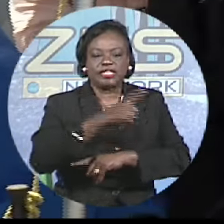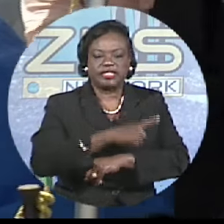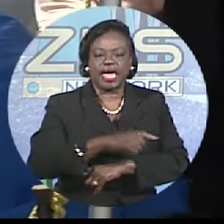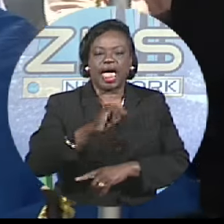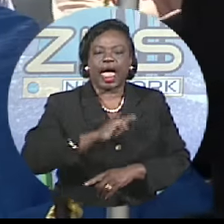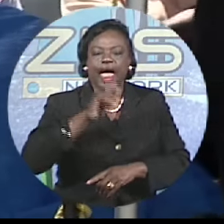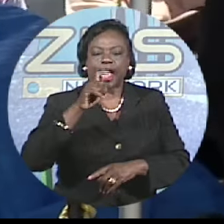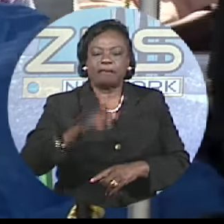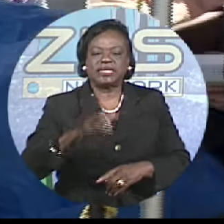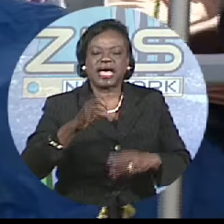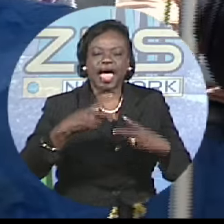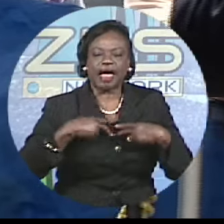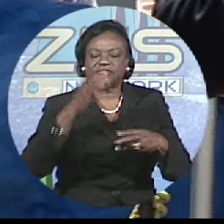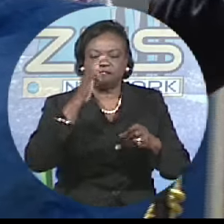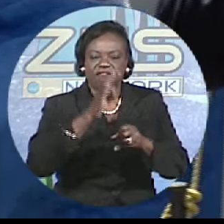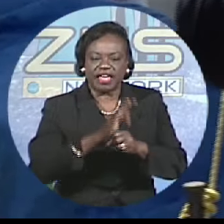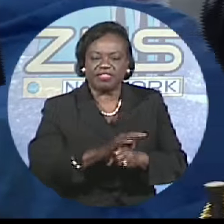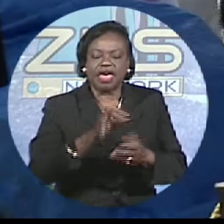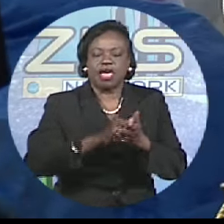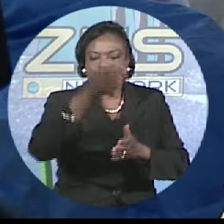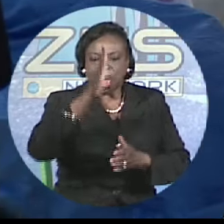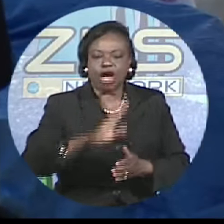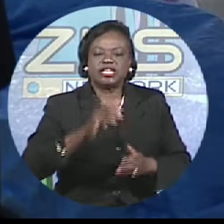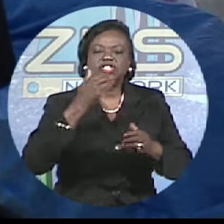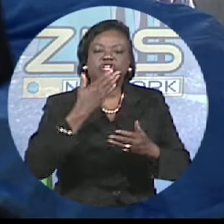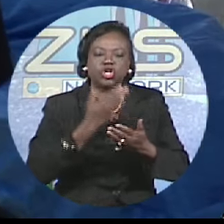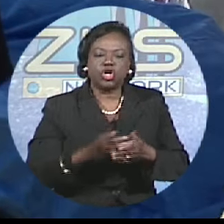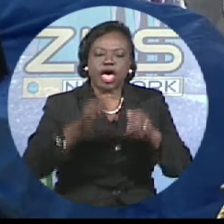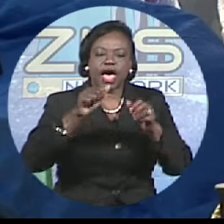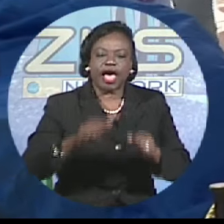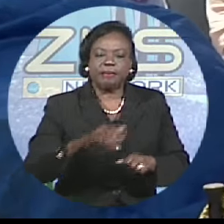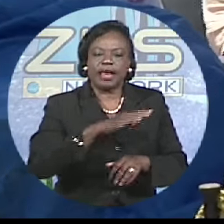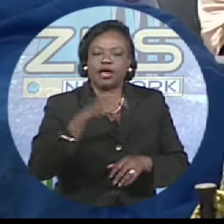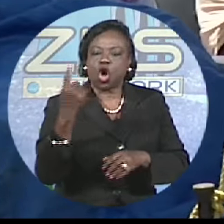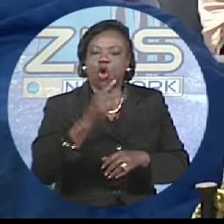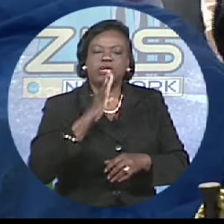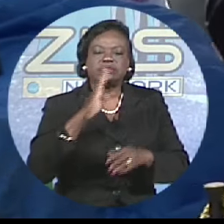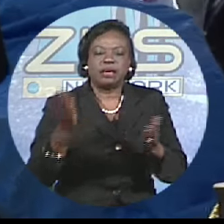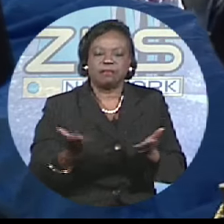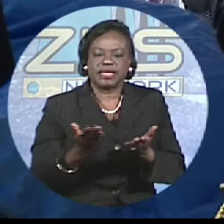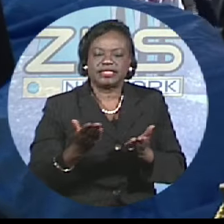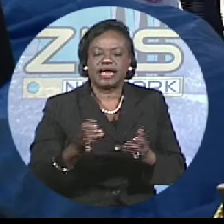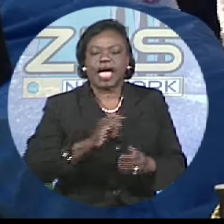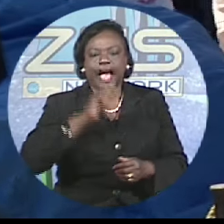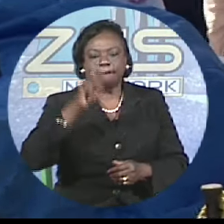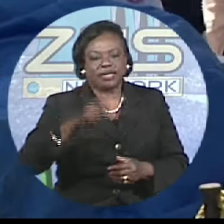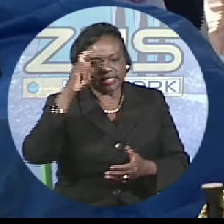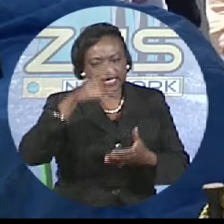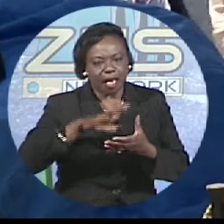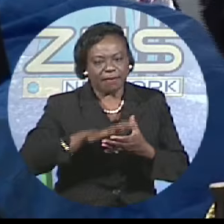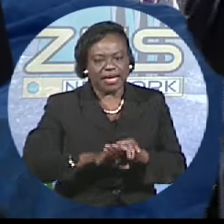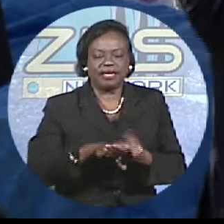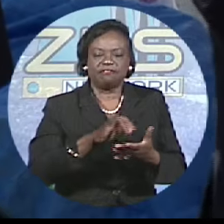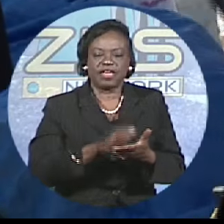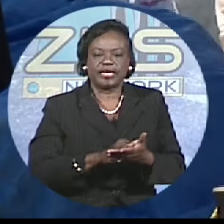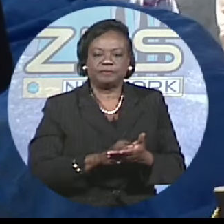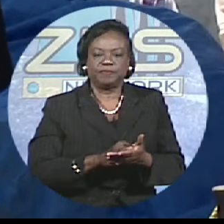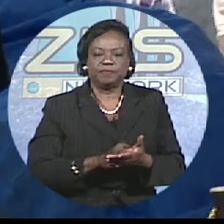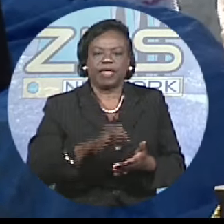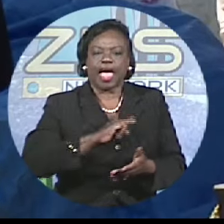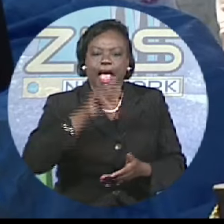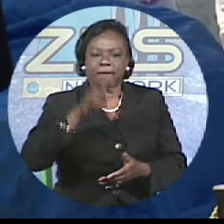that God is good, God is able, and God will always be present. I have to believe that. And I